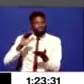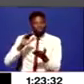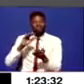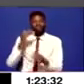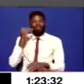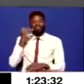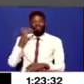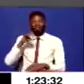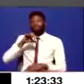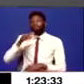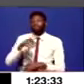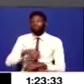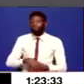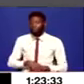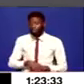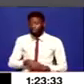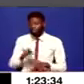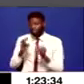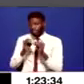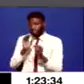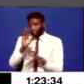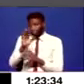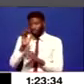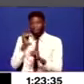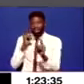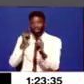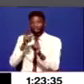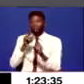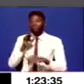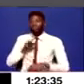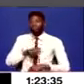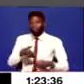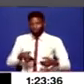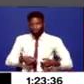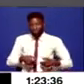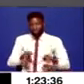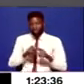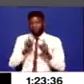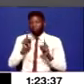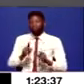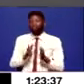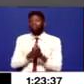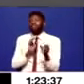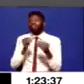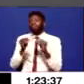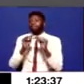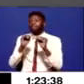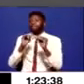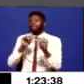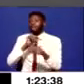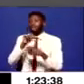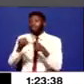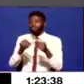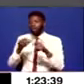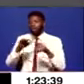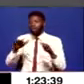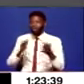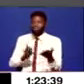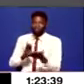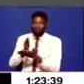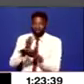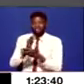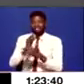Kenya. At a forum to sensitize women, youths and persons living with disability on land rights, Transparency International